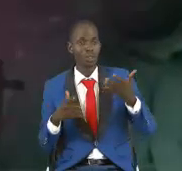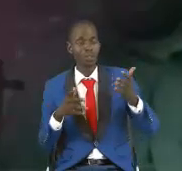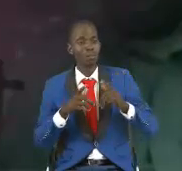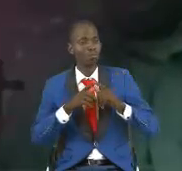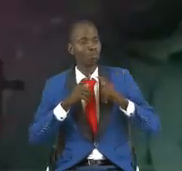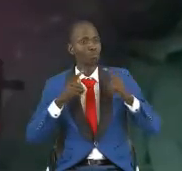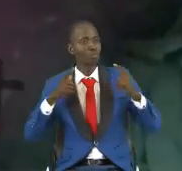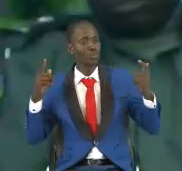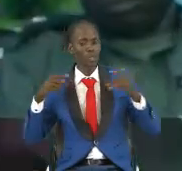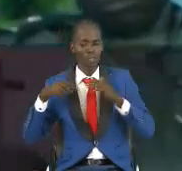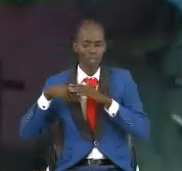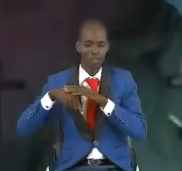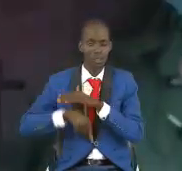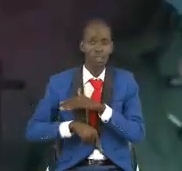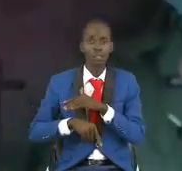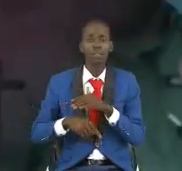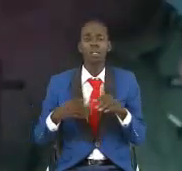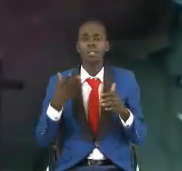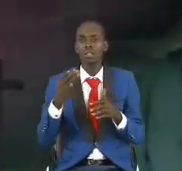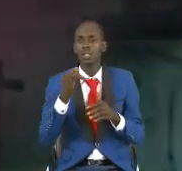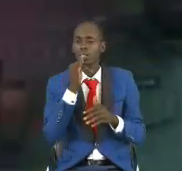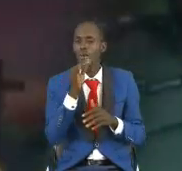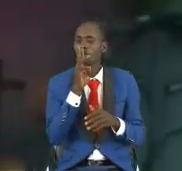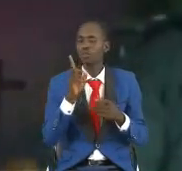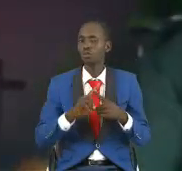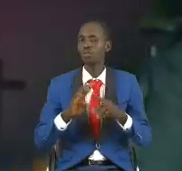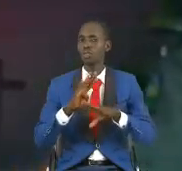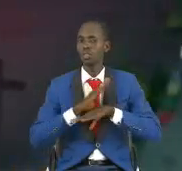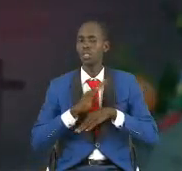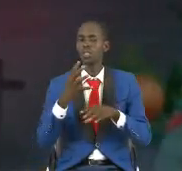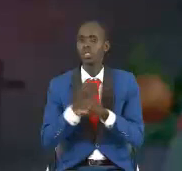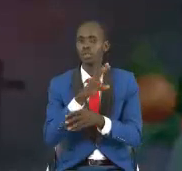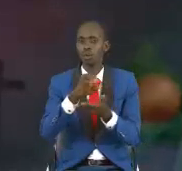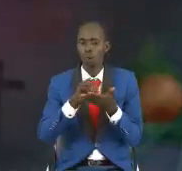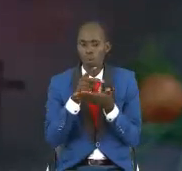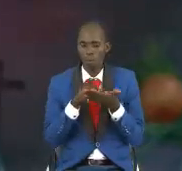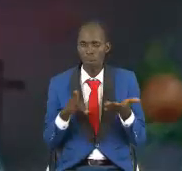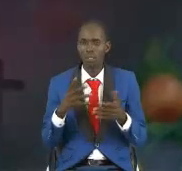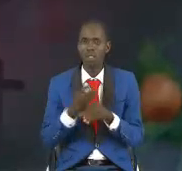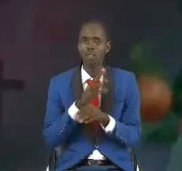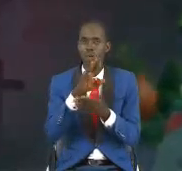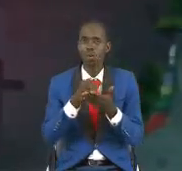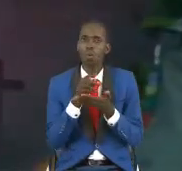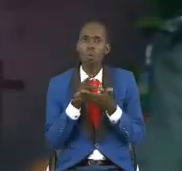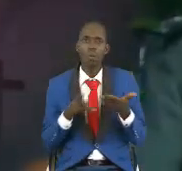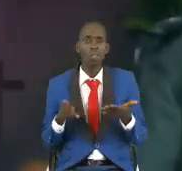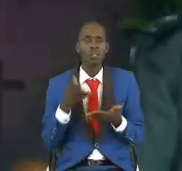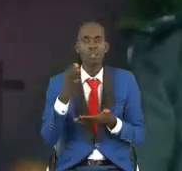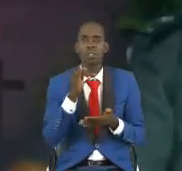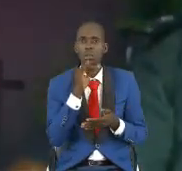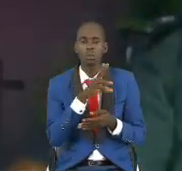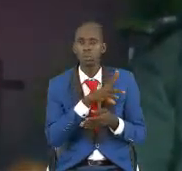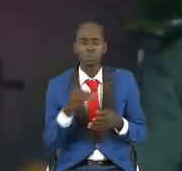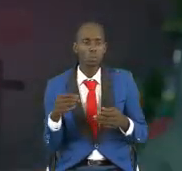there's water there to satisfy everybody. Take your portion. Take your portion. It's no discrimination about,